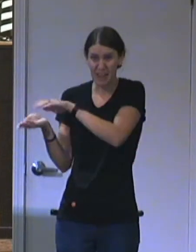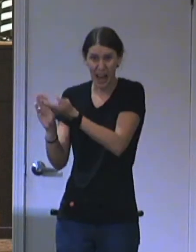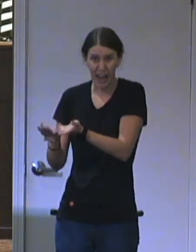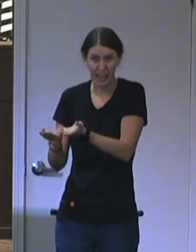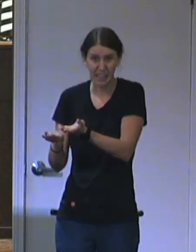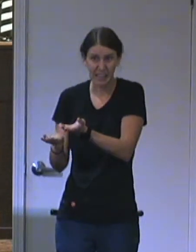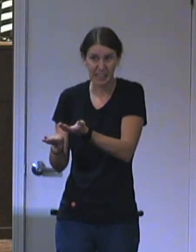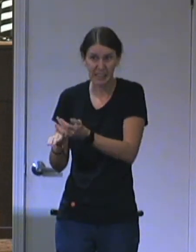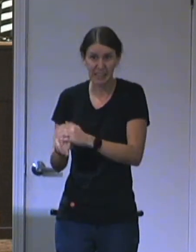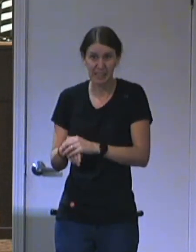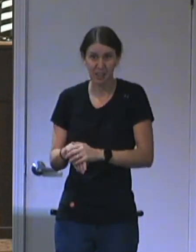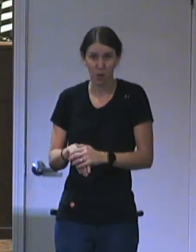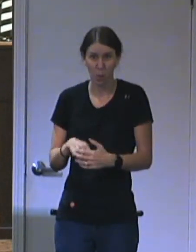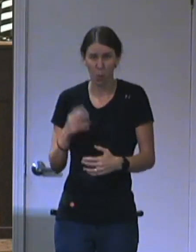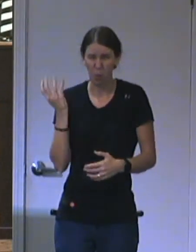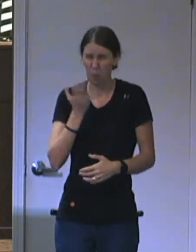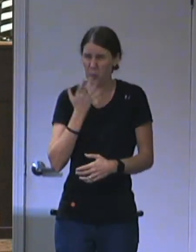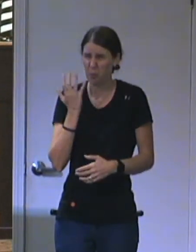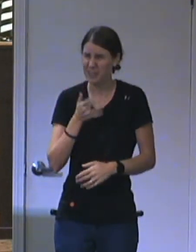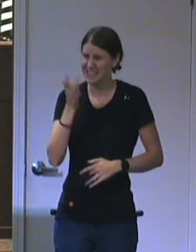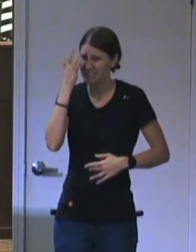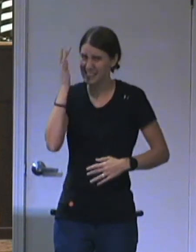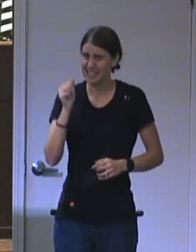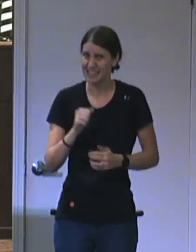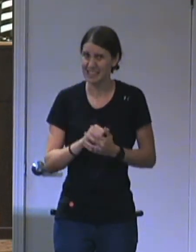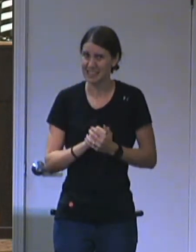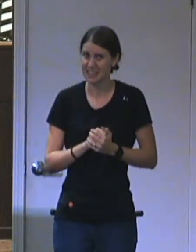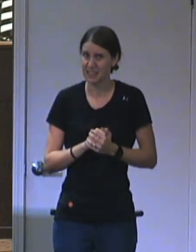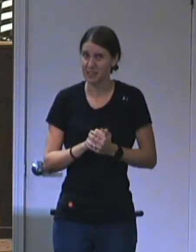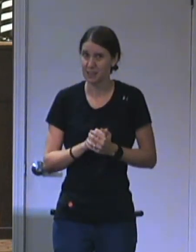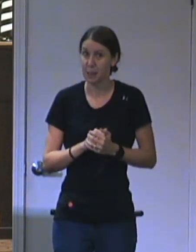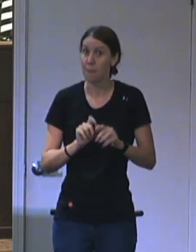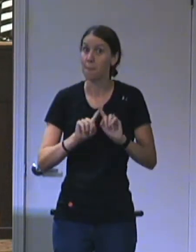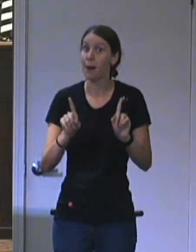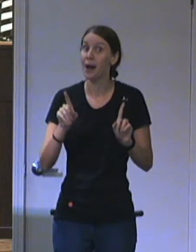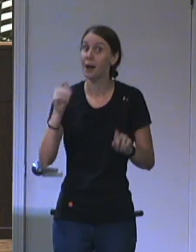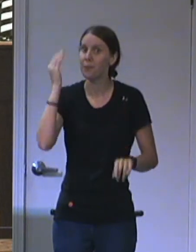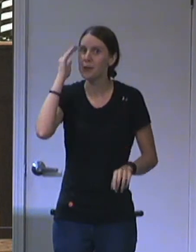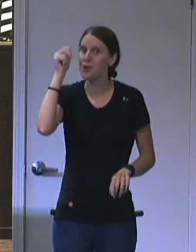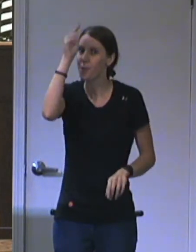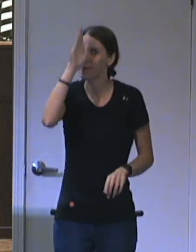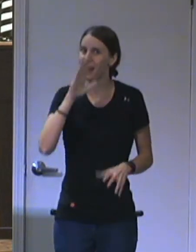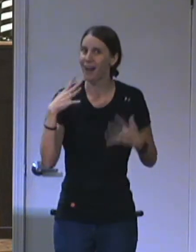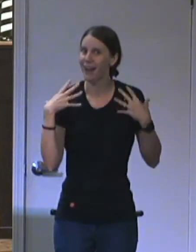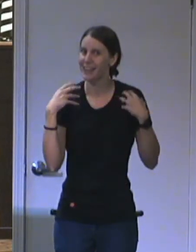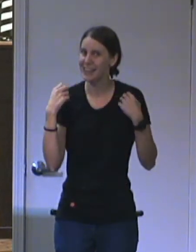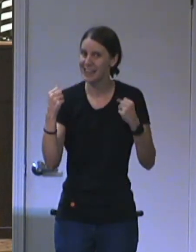That says something about the way God works in healing too.